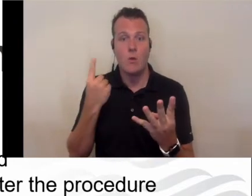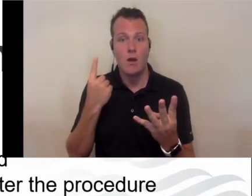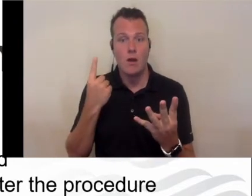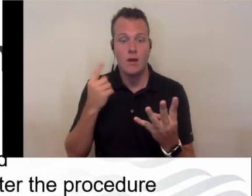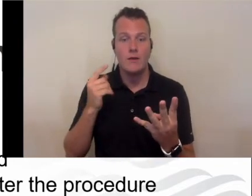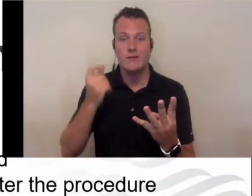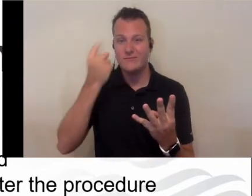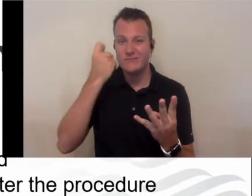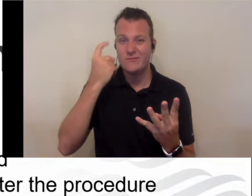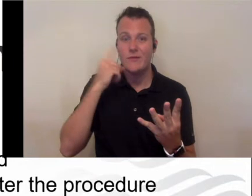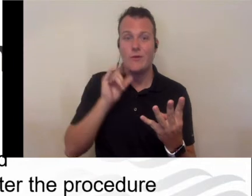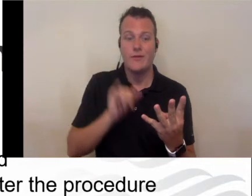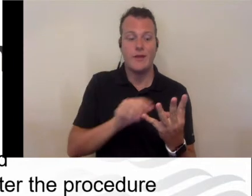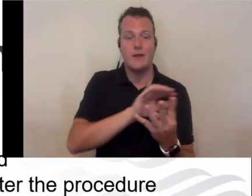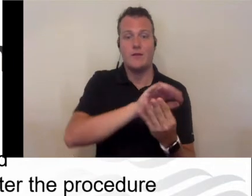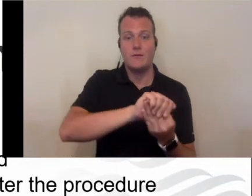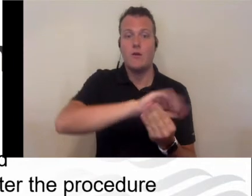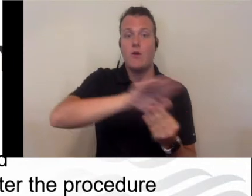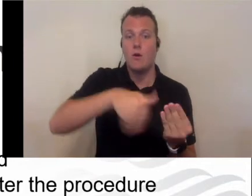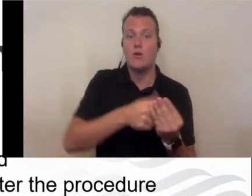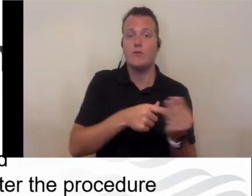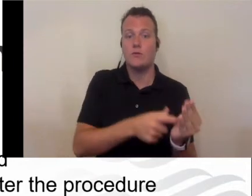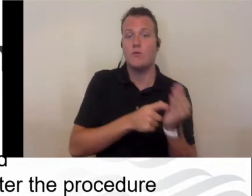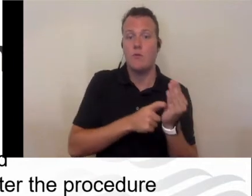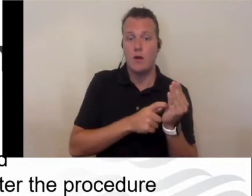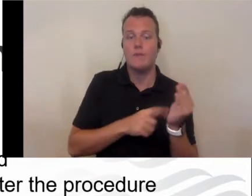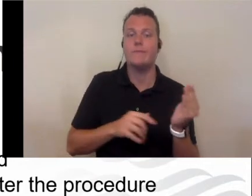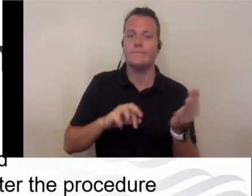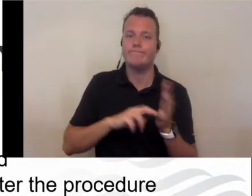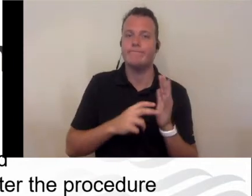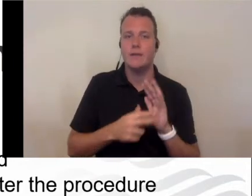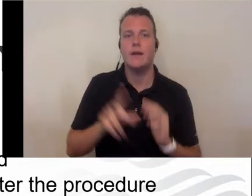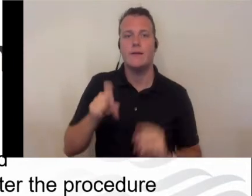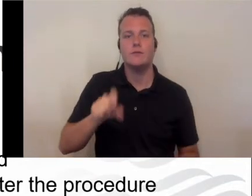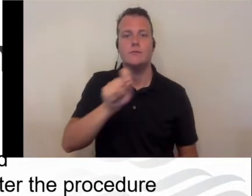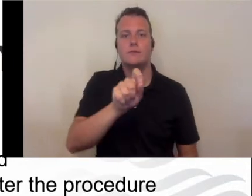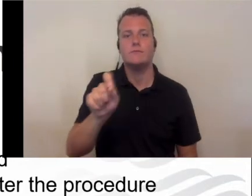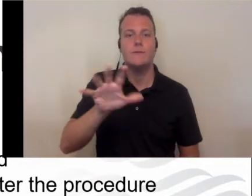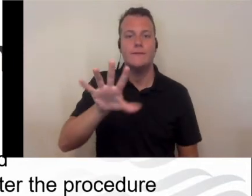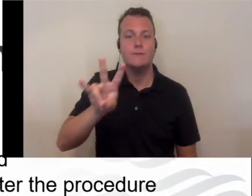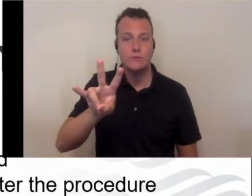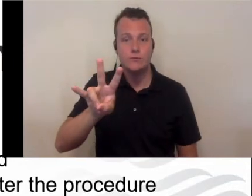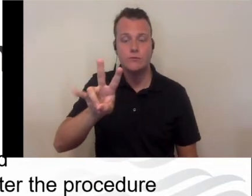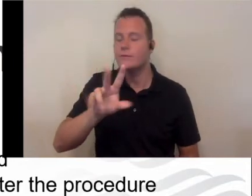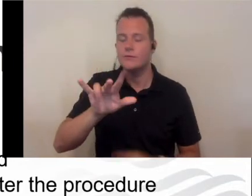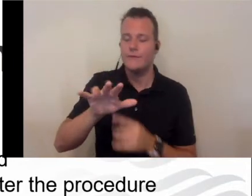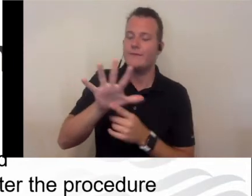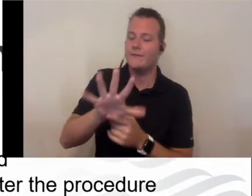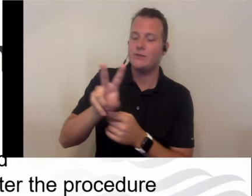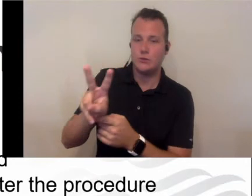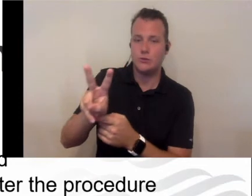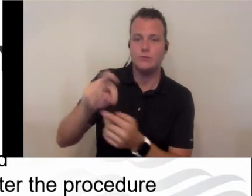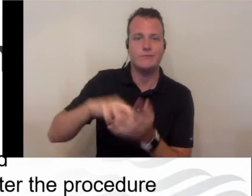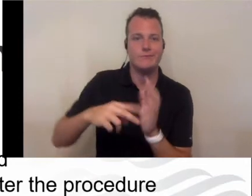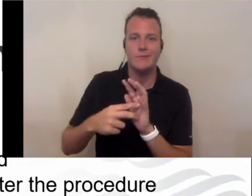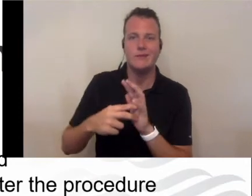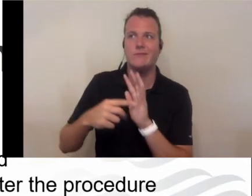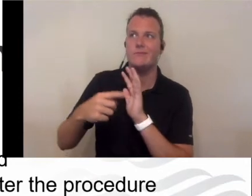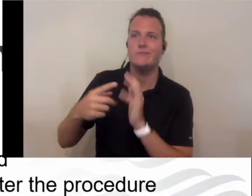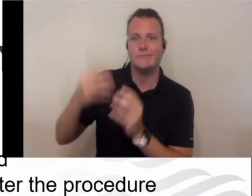required, then you would use the 52 to indicate that you didn't do all of them. And you may also need